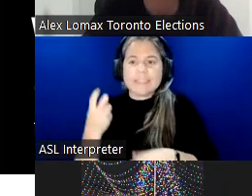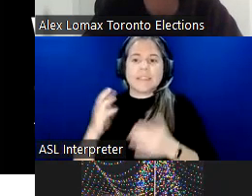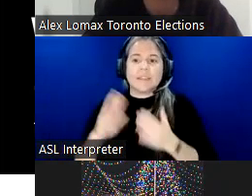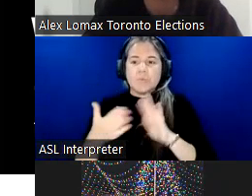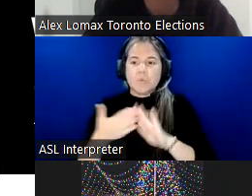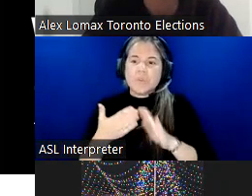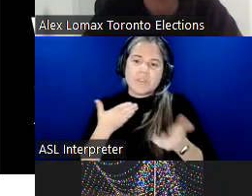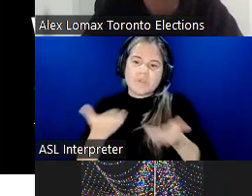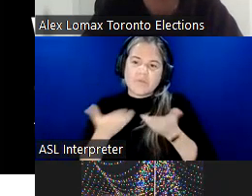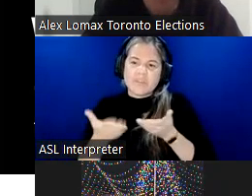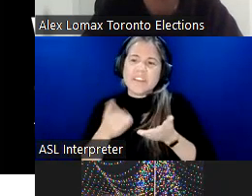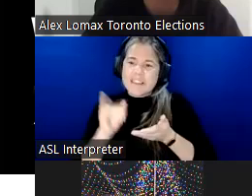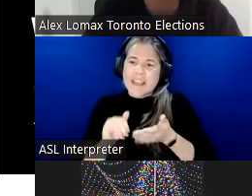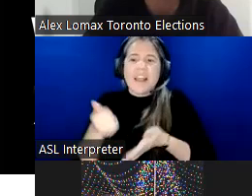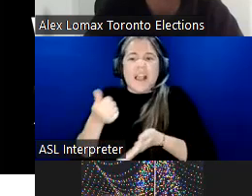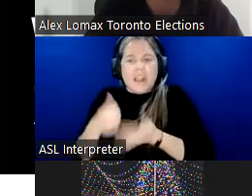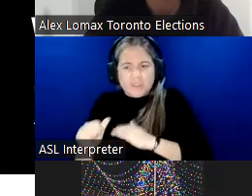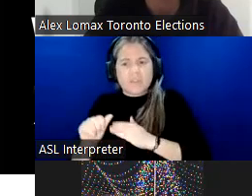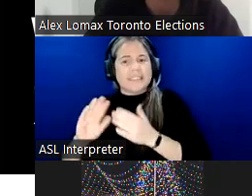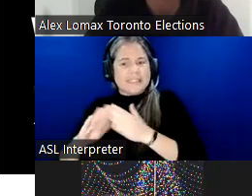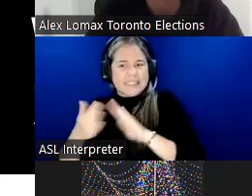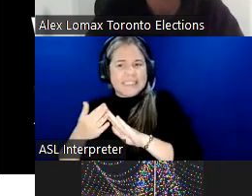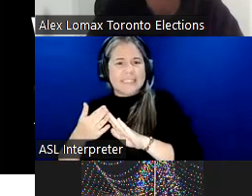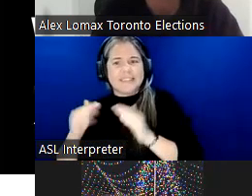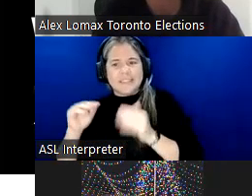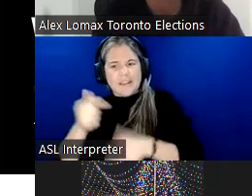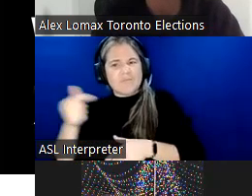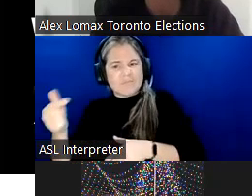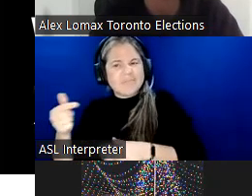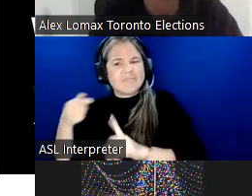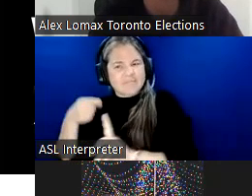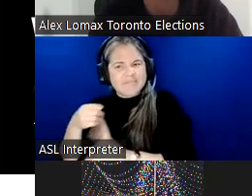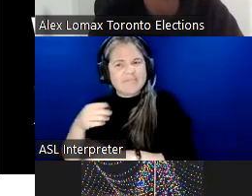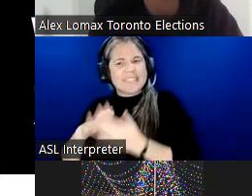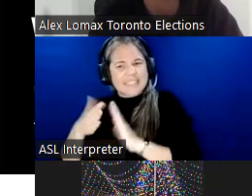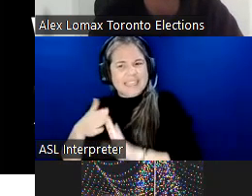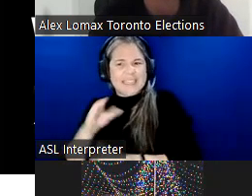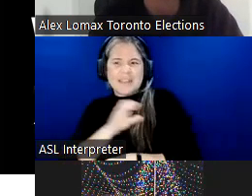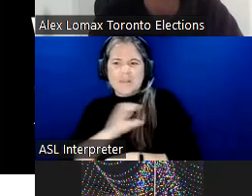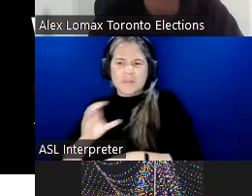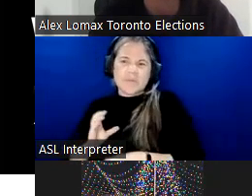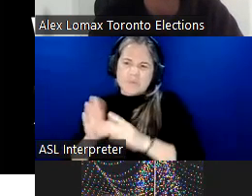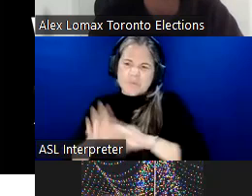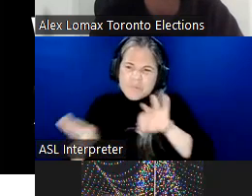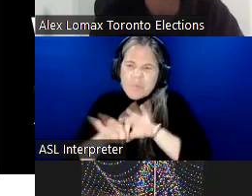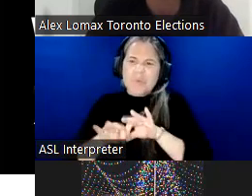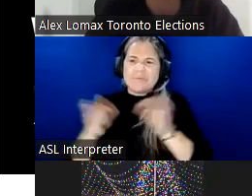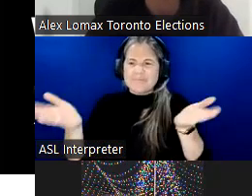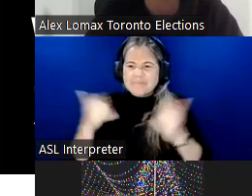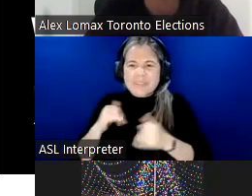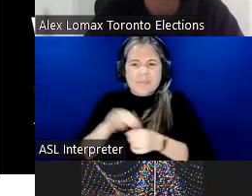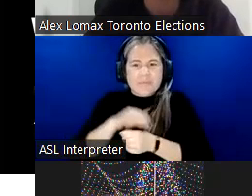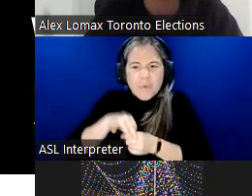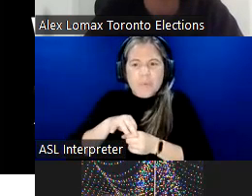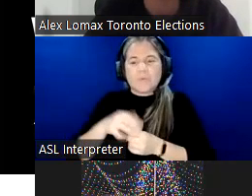this within the purview of city council that we really want people to be engaged and know